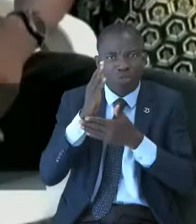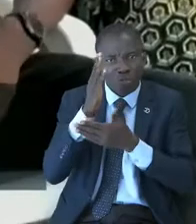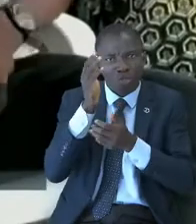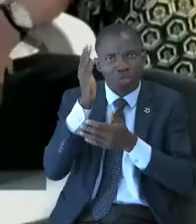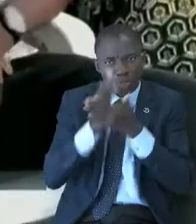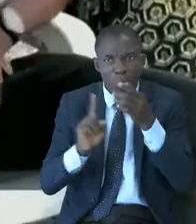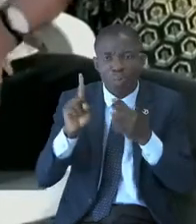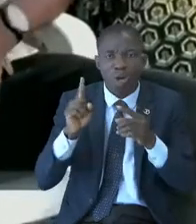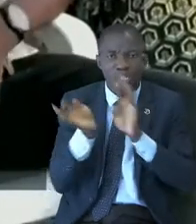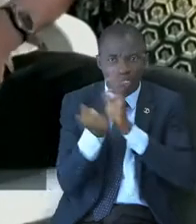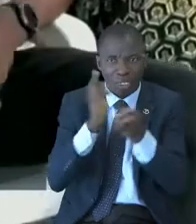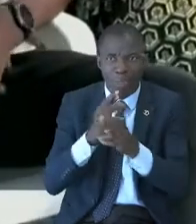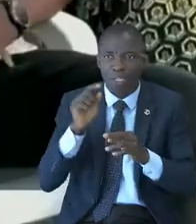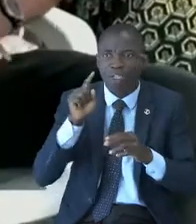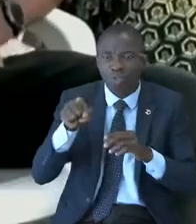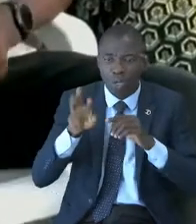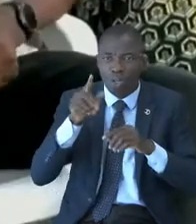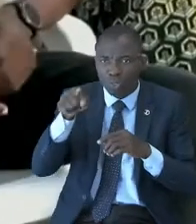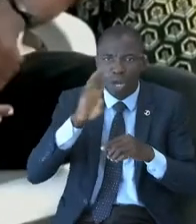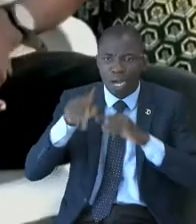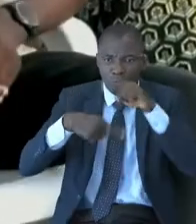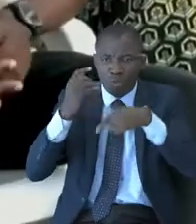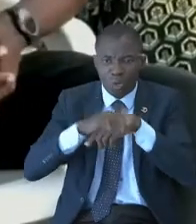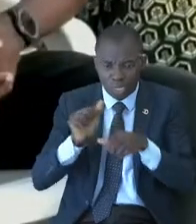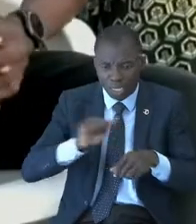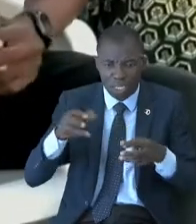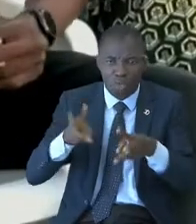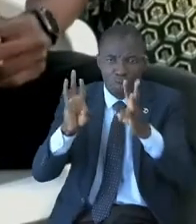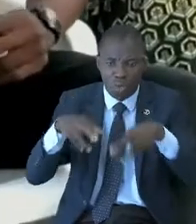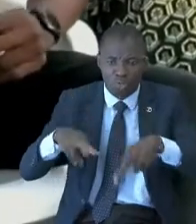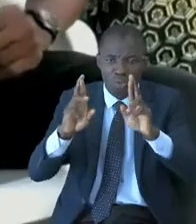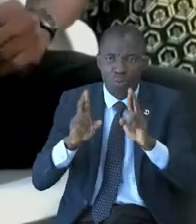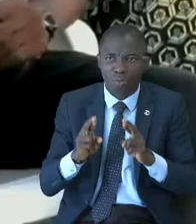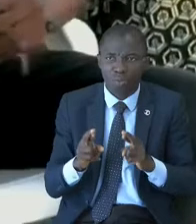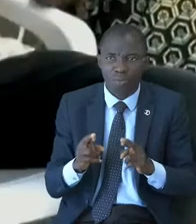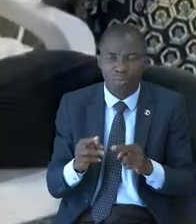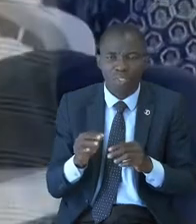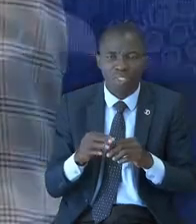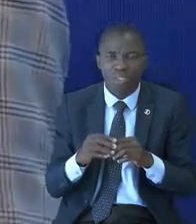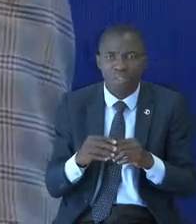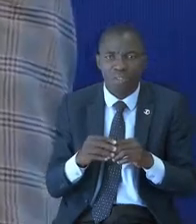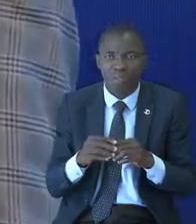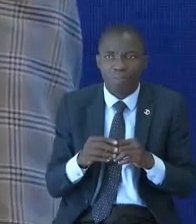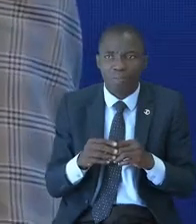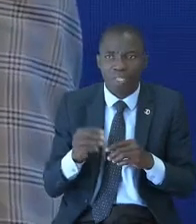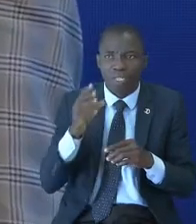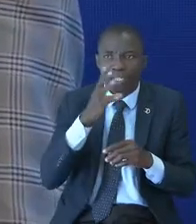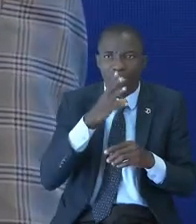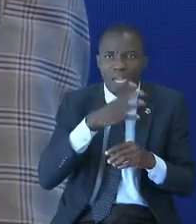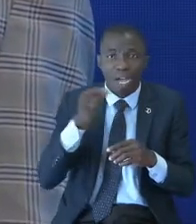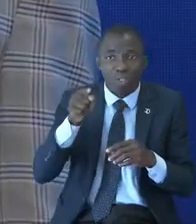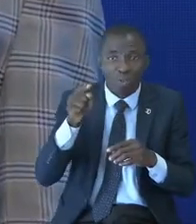going on a road, and then you are informed that there